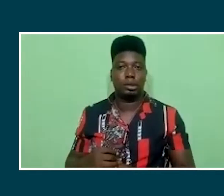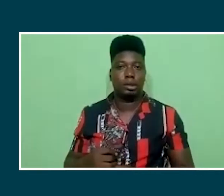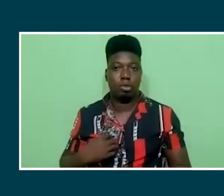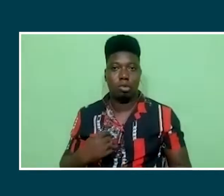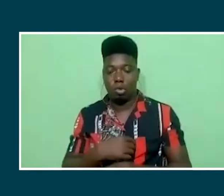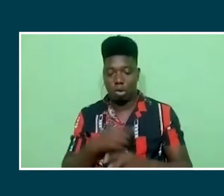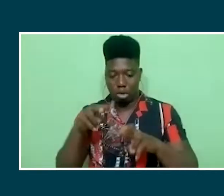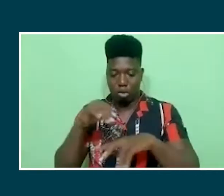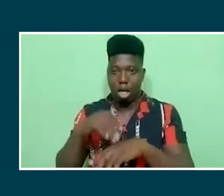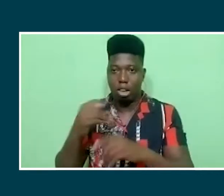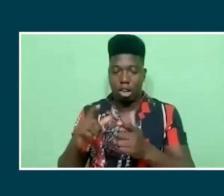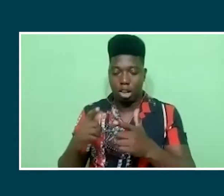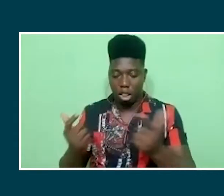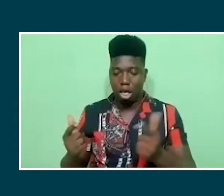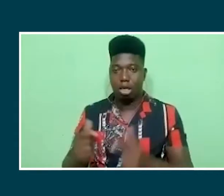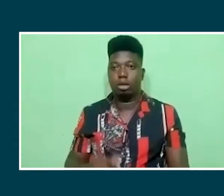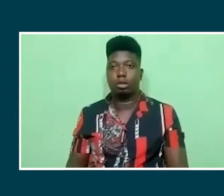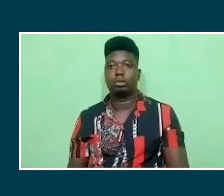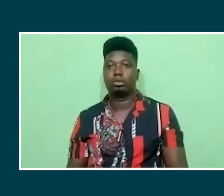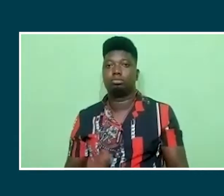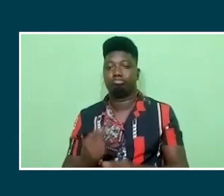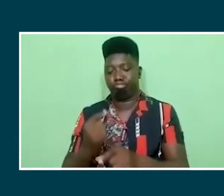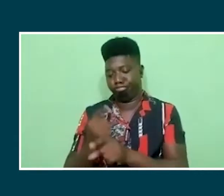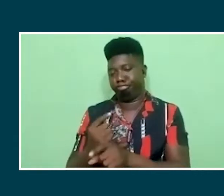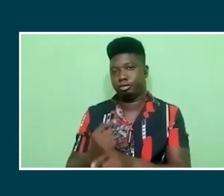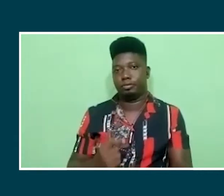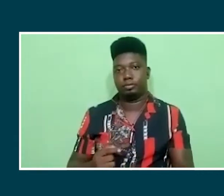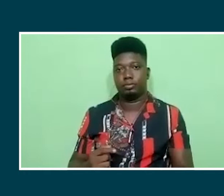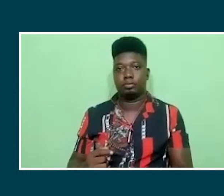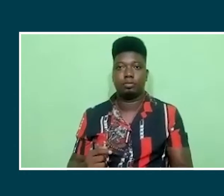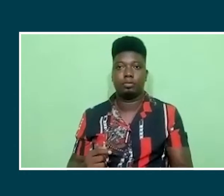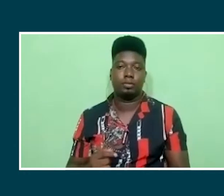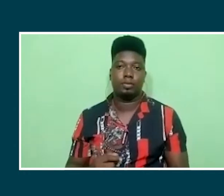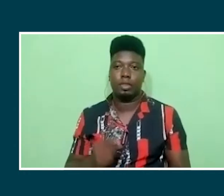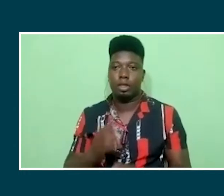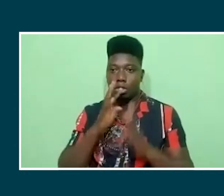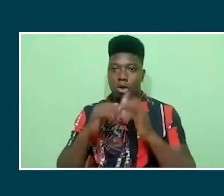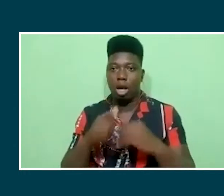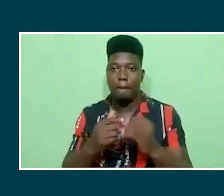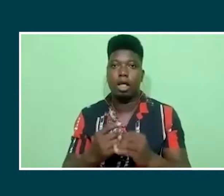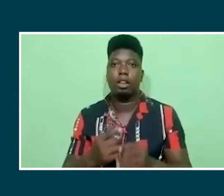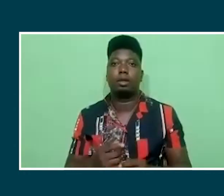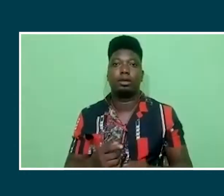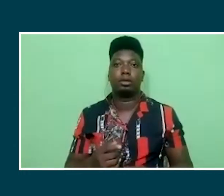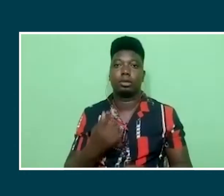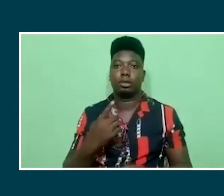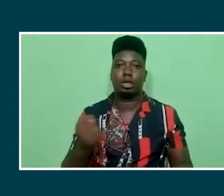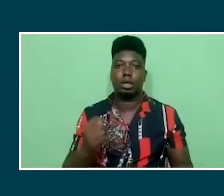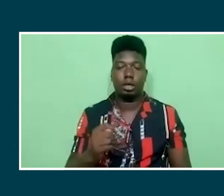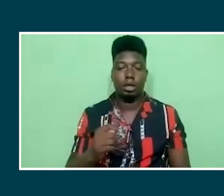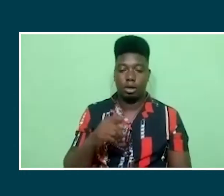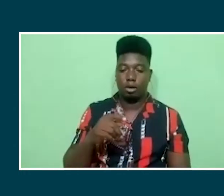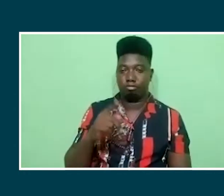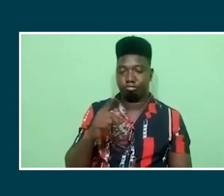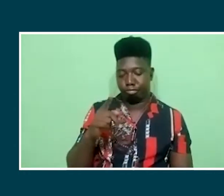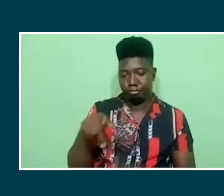larger systems and policies, right? Just like Professor Ibram X. Kendi's talking about his book, systems and policies when